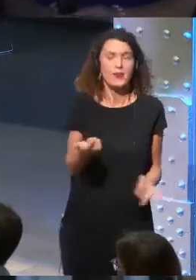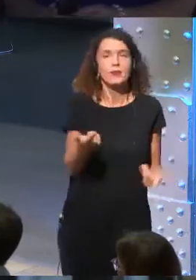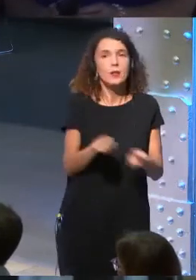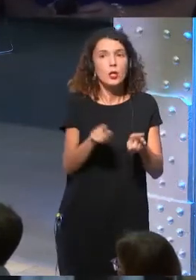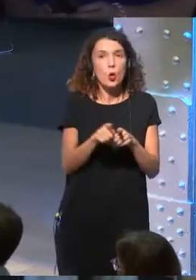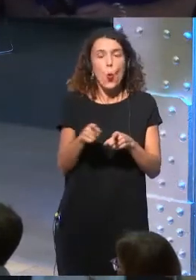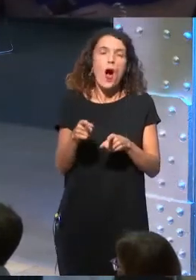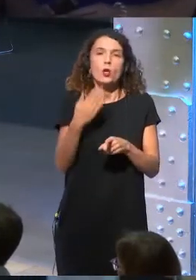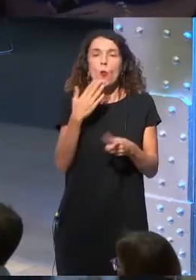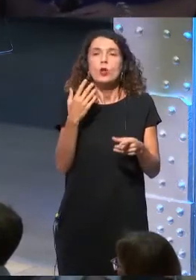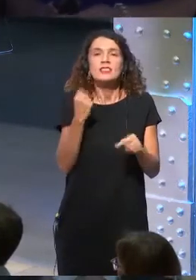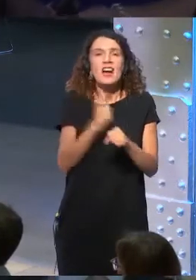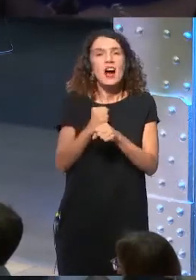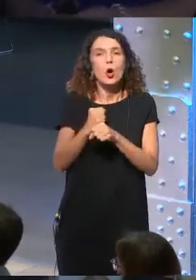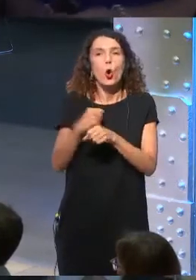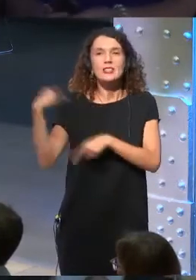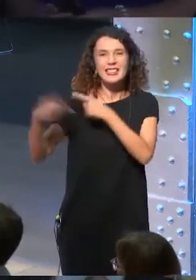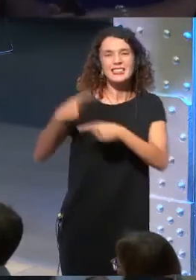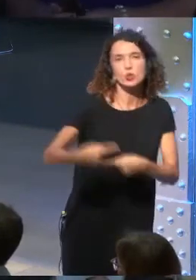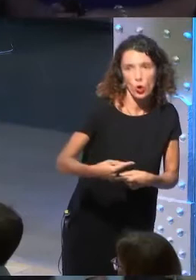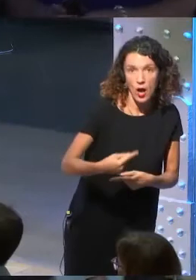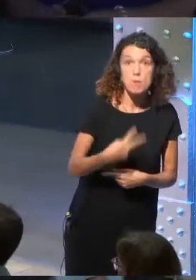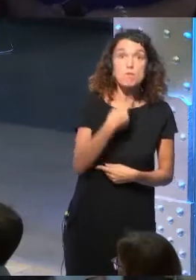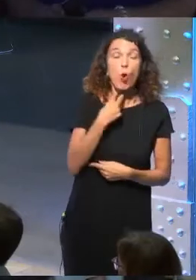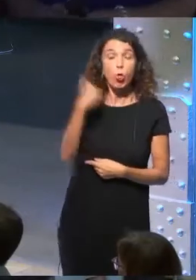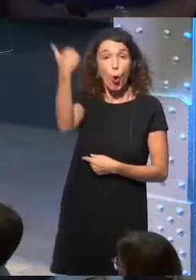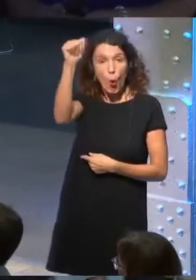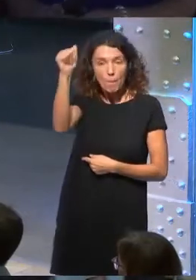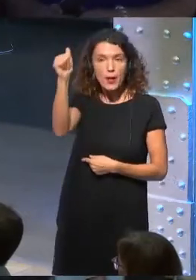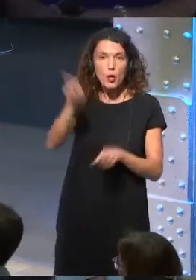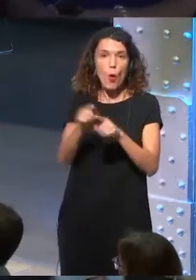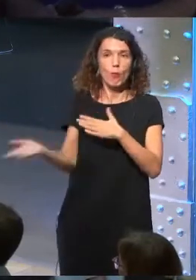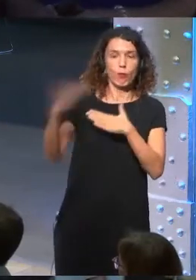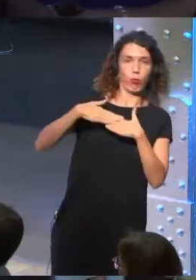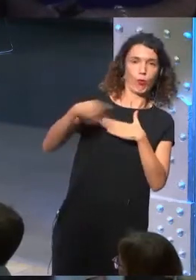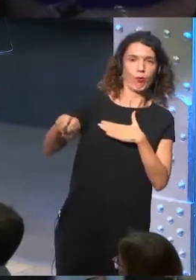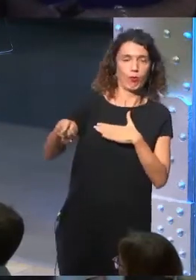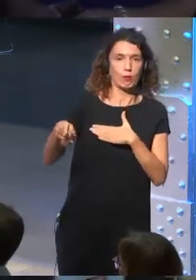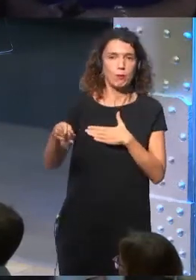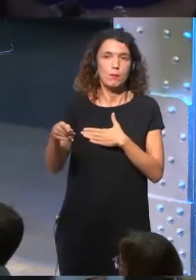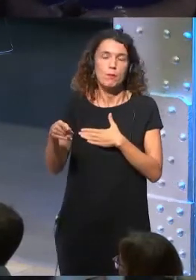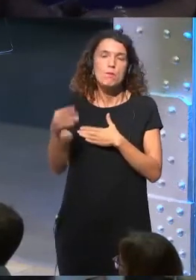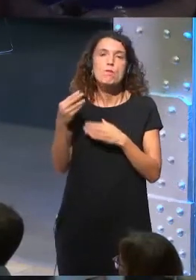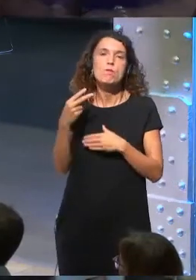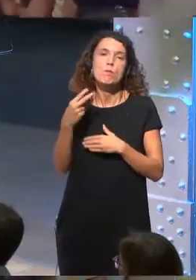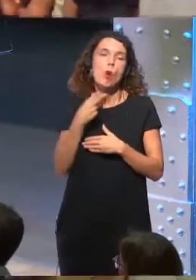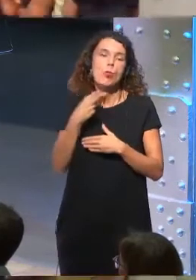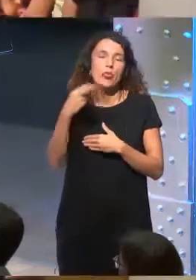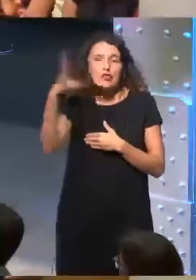she's going to be introduced by someone with a male aspect. With this male voice will be silent by